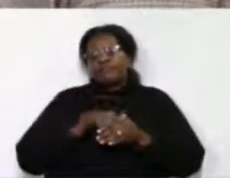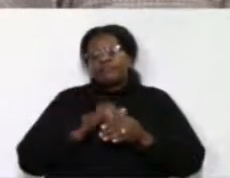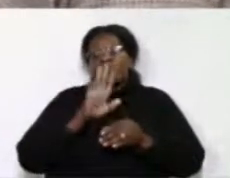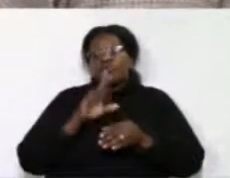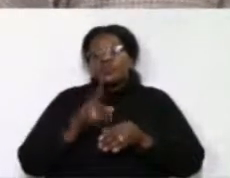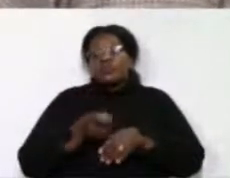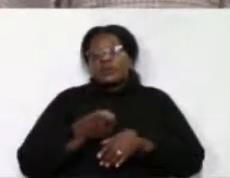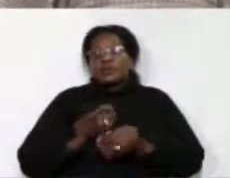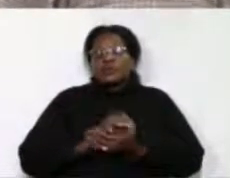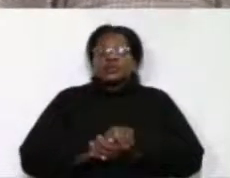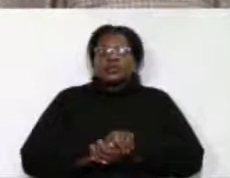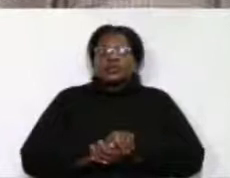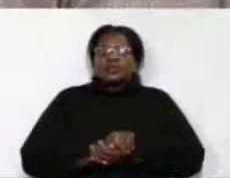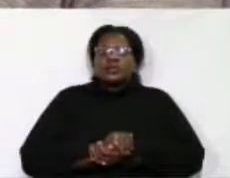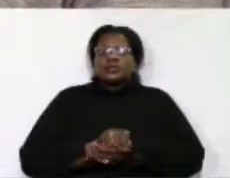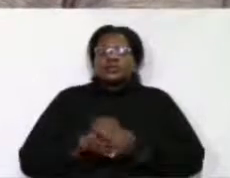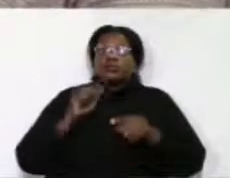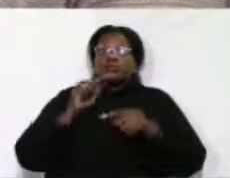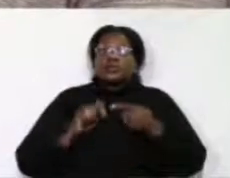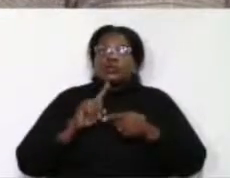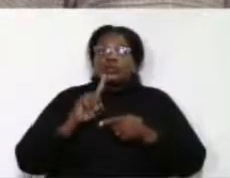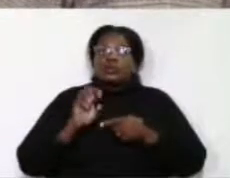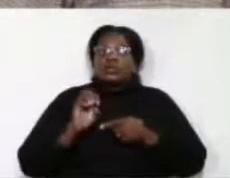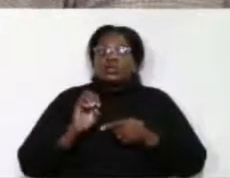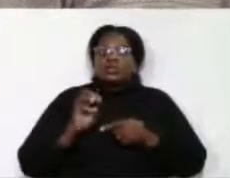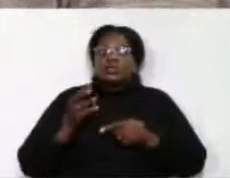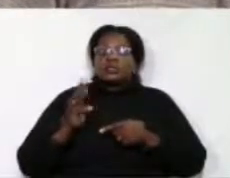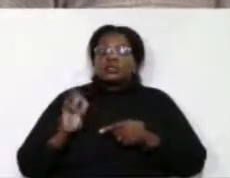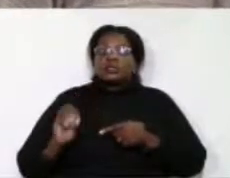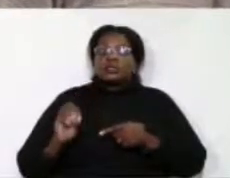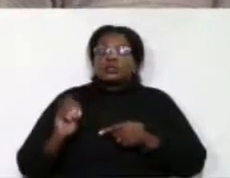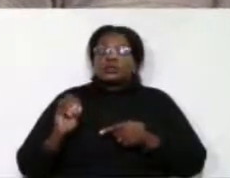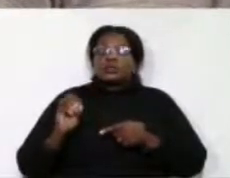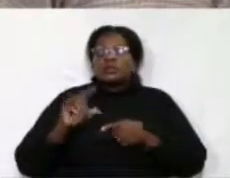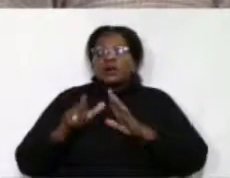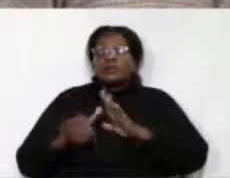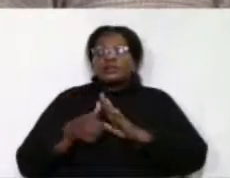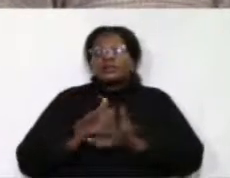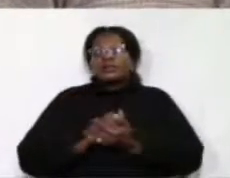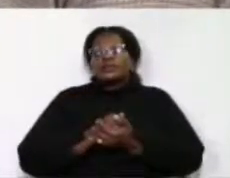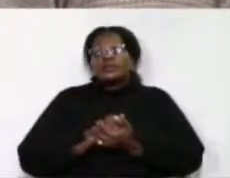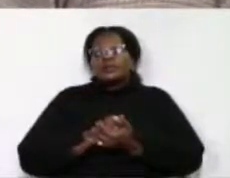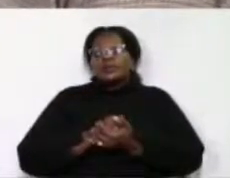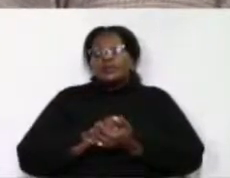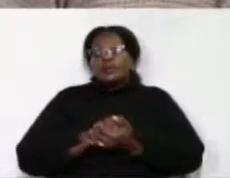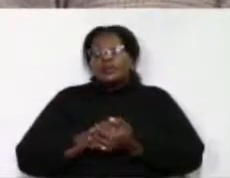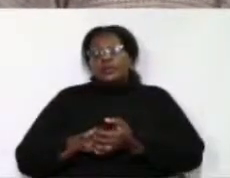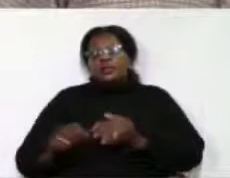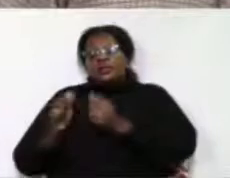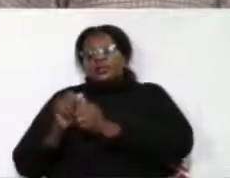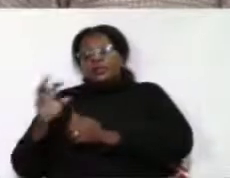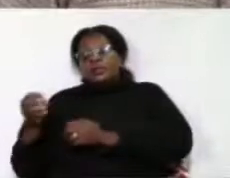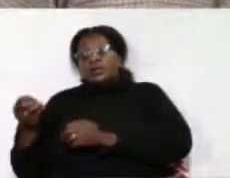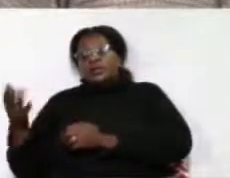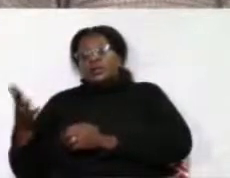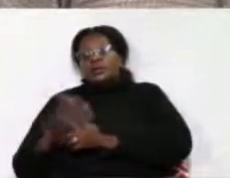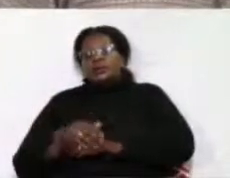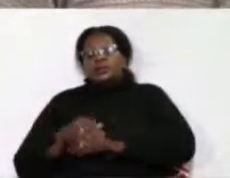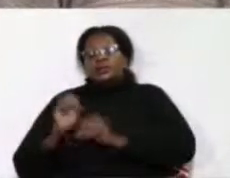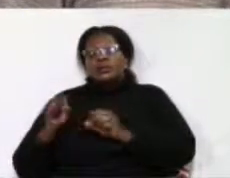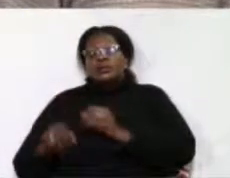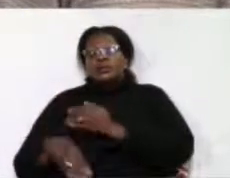Yeah. And they divide that by 160 hours, that's $325 an hour that I need to add to